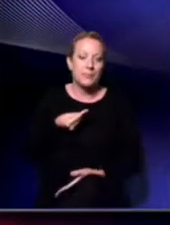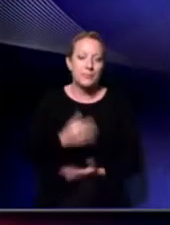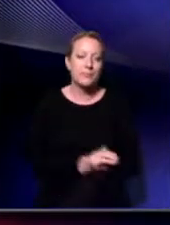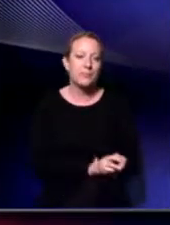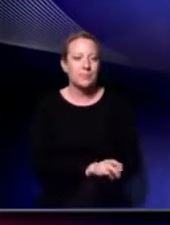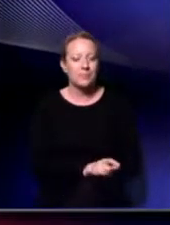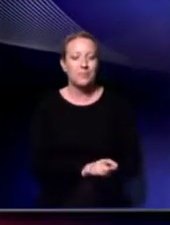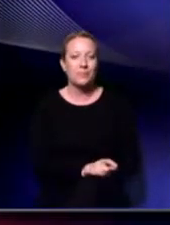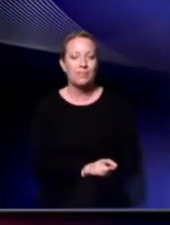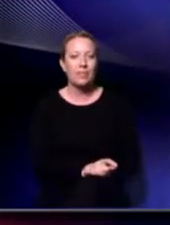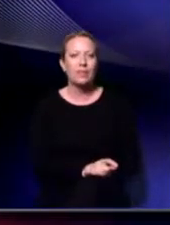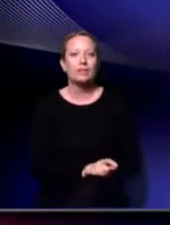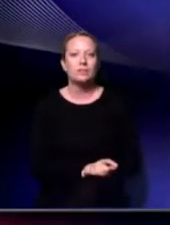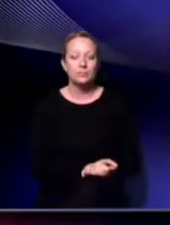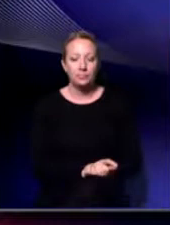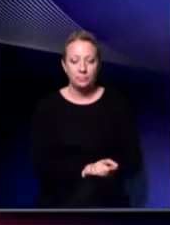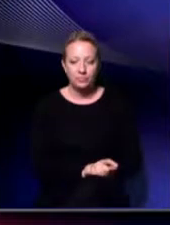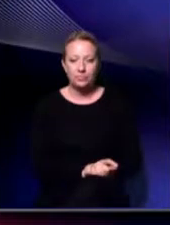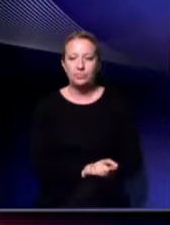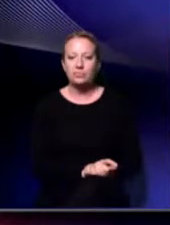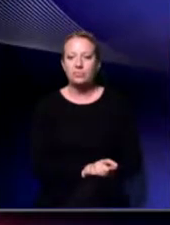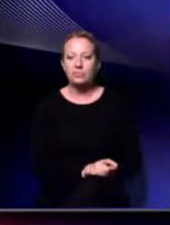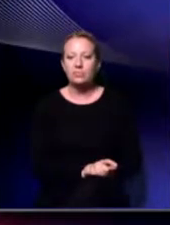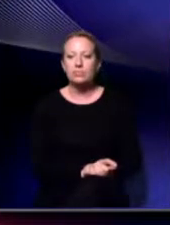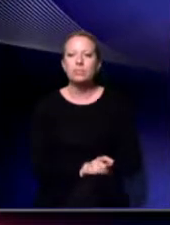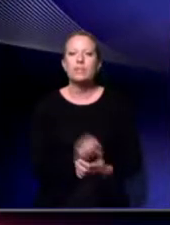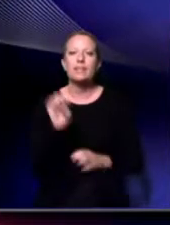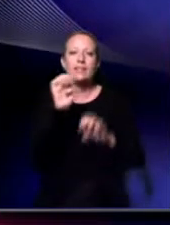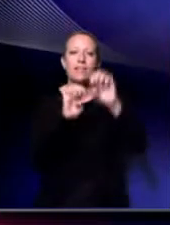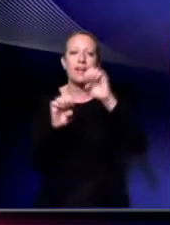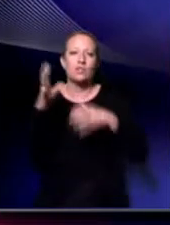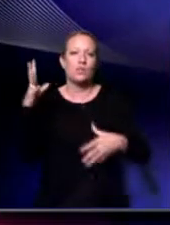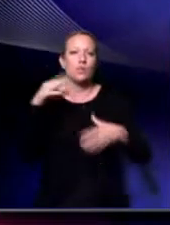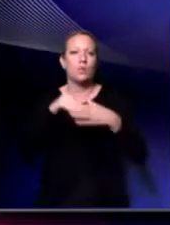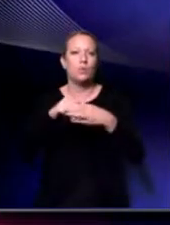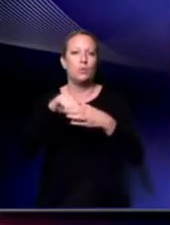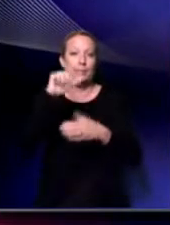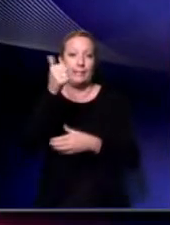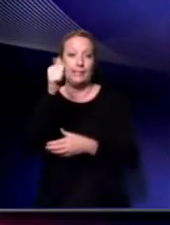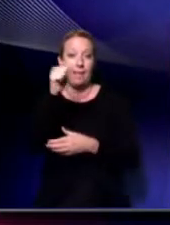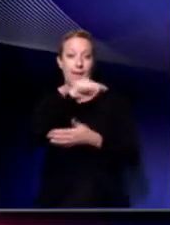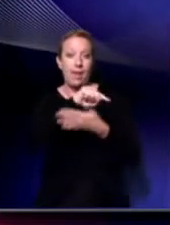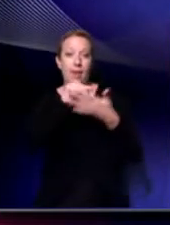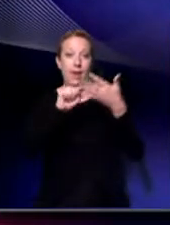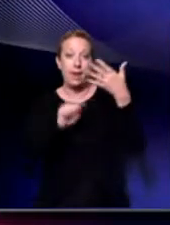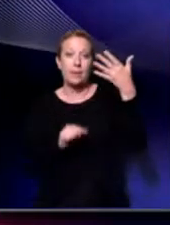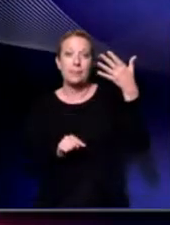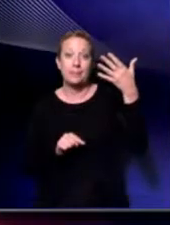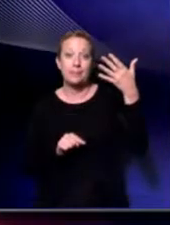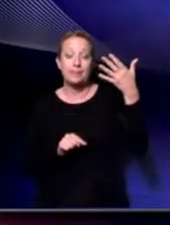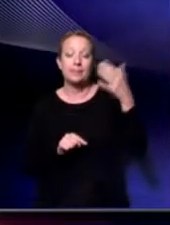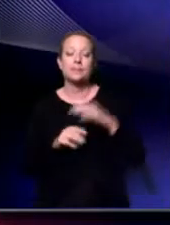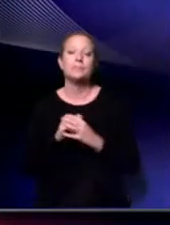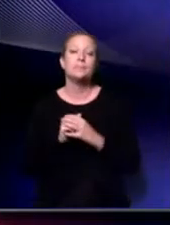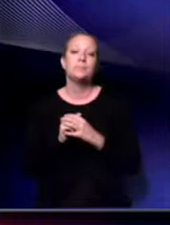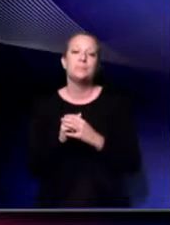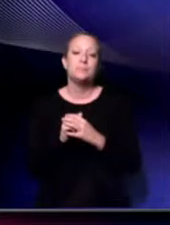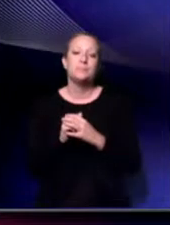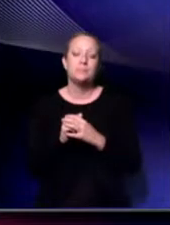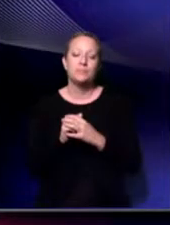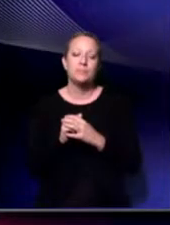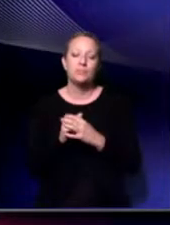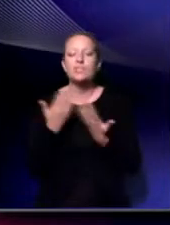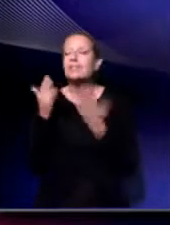You did an evaluation on 10 items, just as a reminder to you as